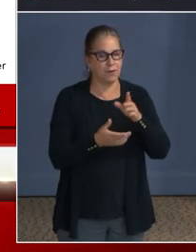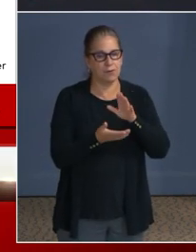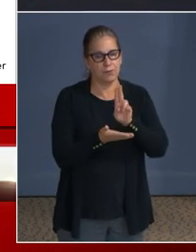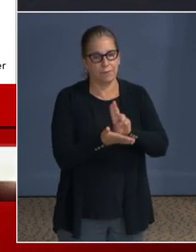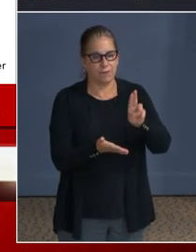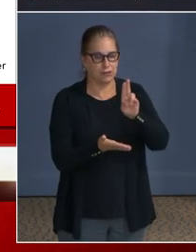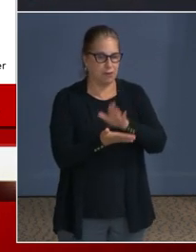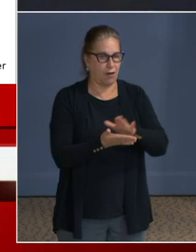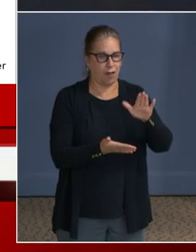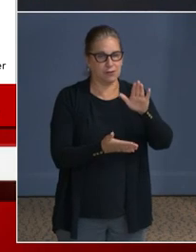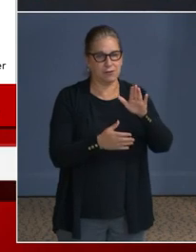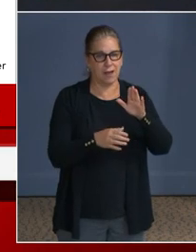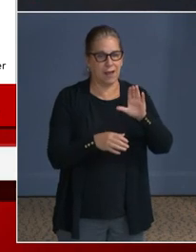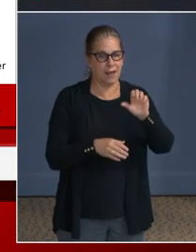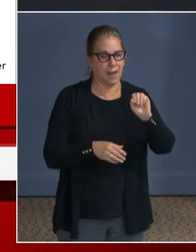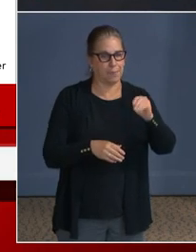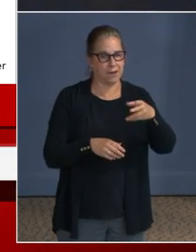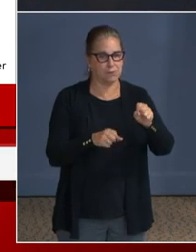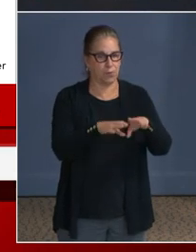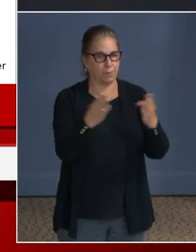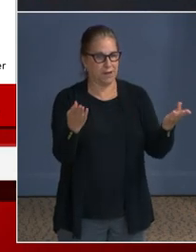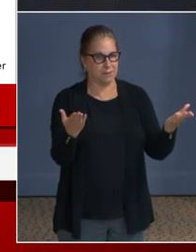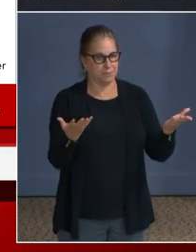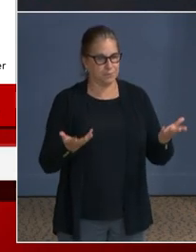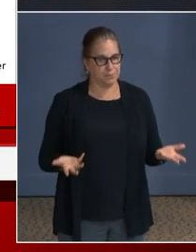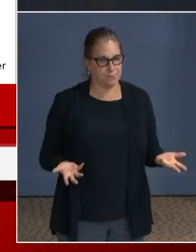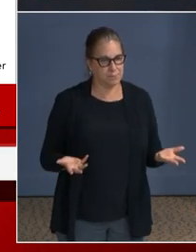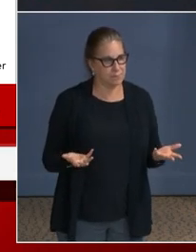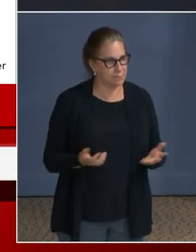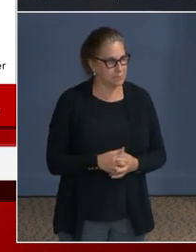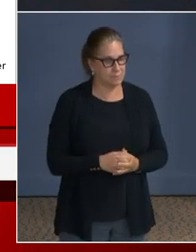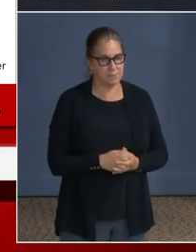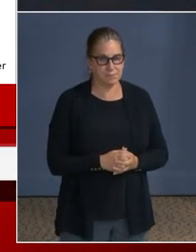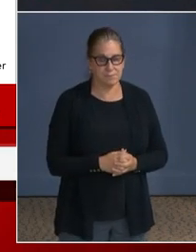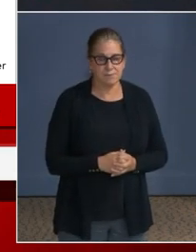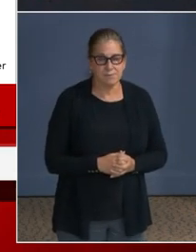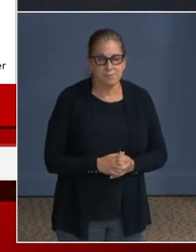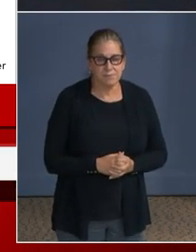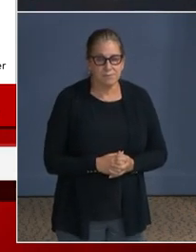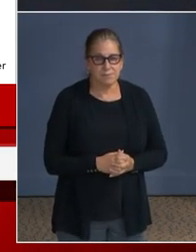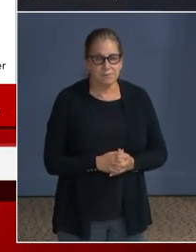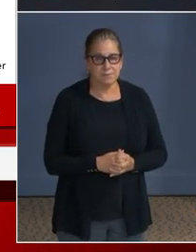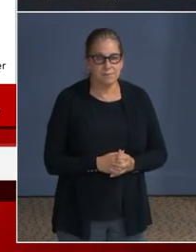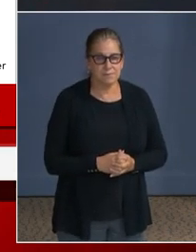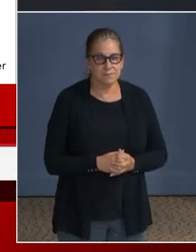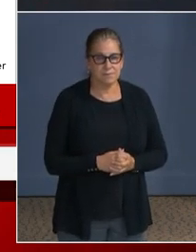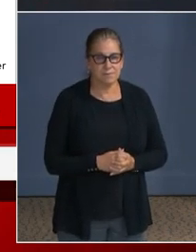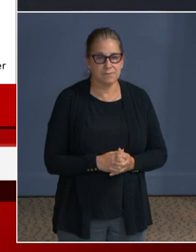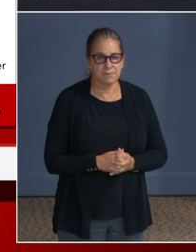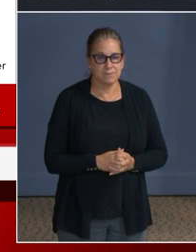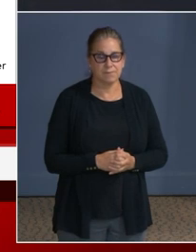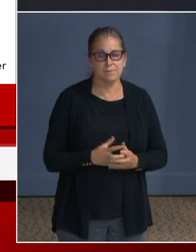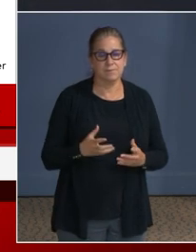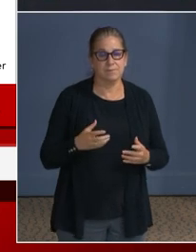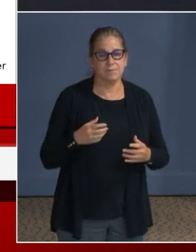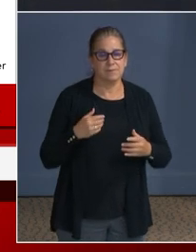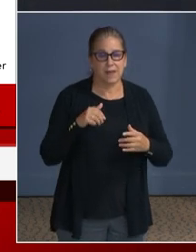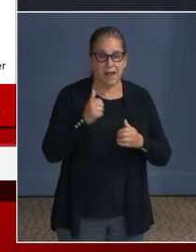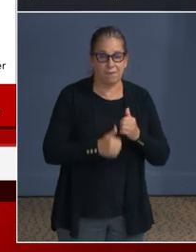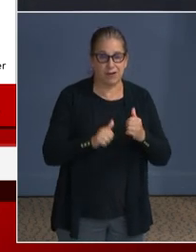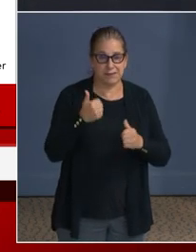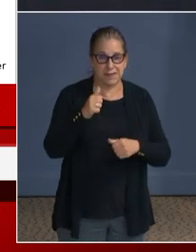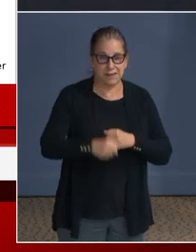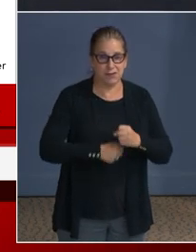planning process for all our colleges and universities. They usually take place every 10 years, where they tell us